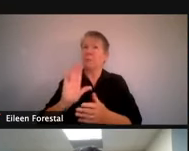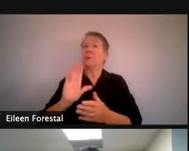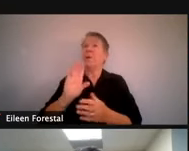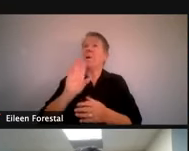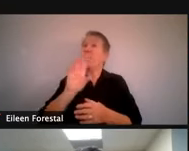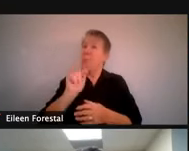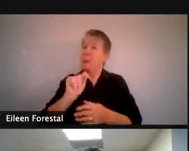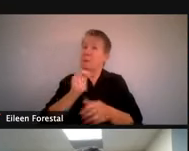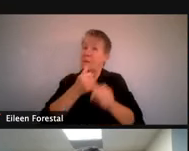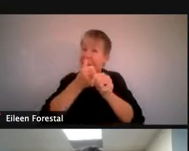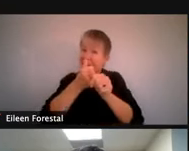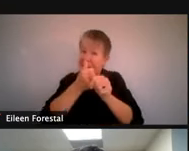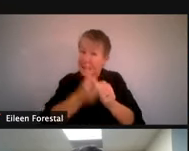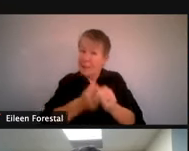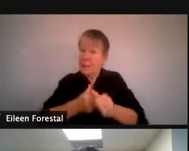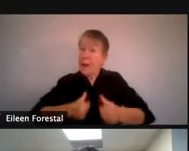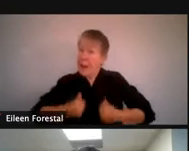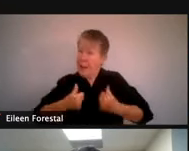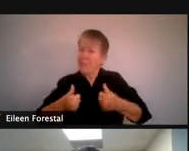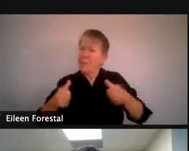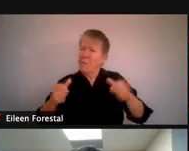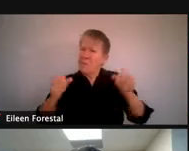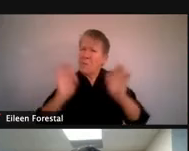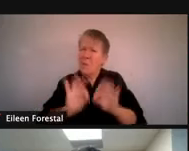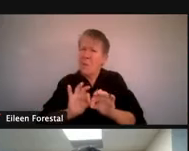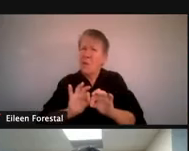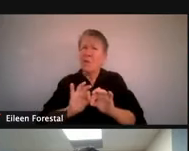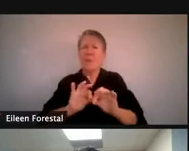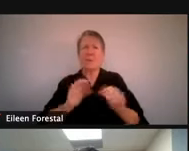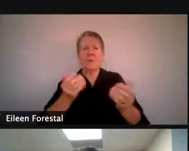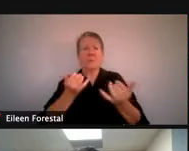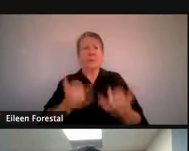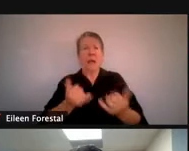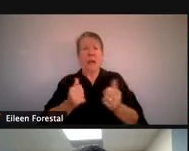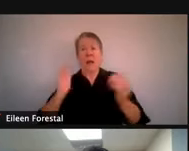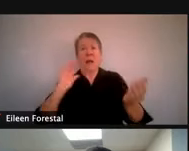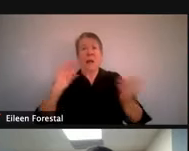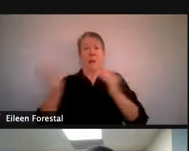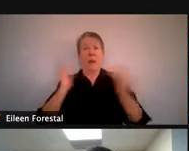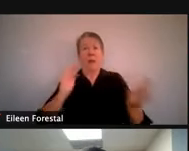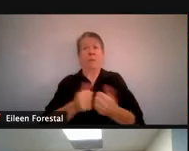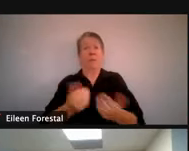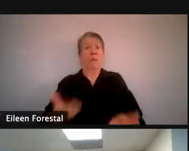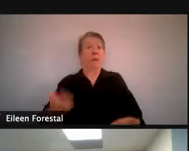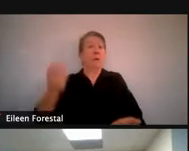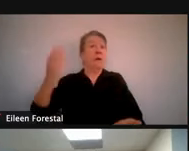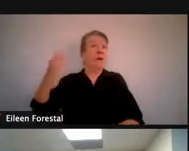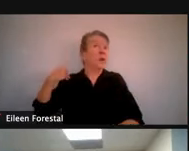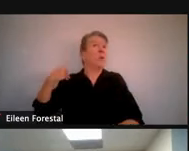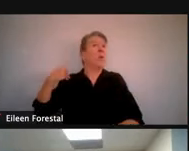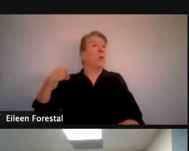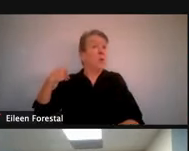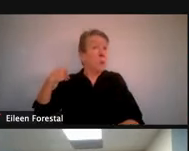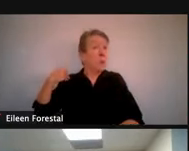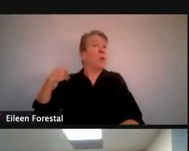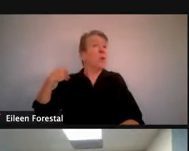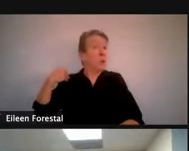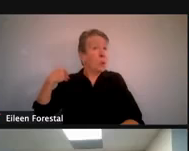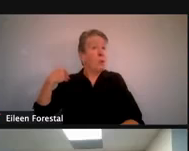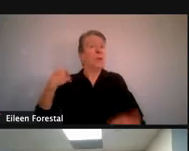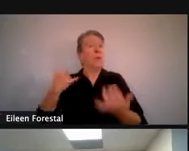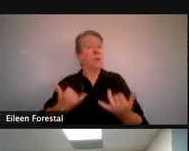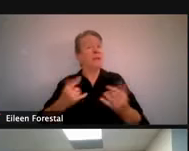are realities today on October, whatever day we're on, 29, that were not in place in